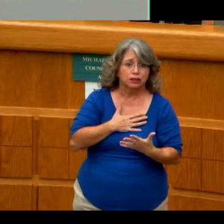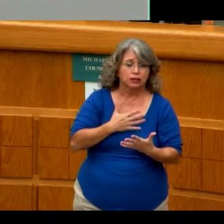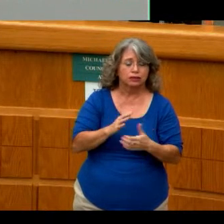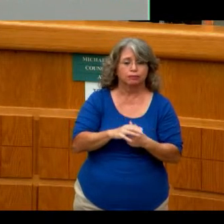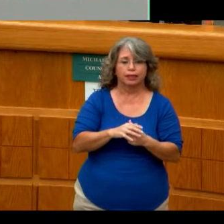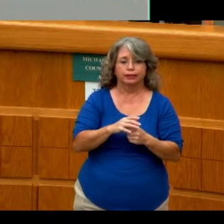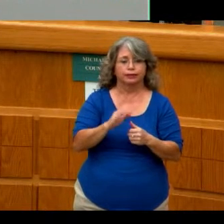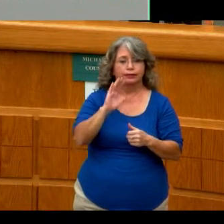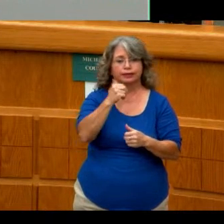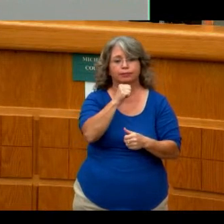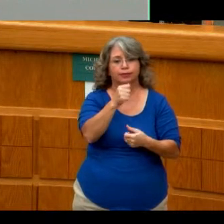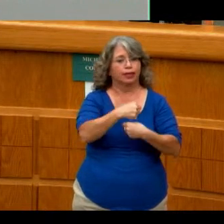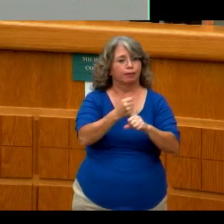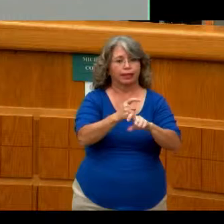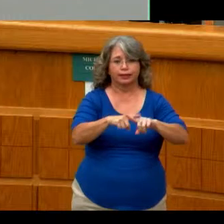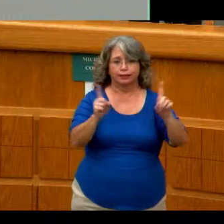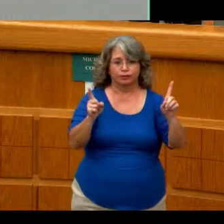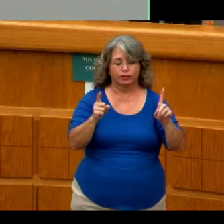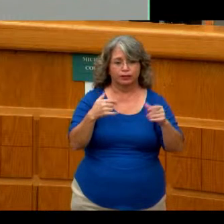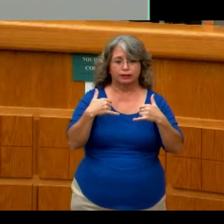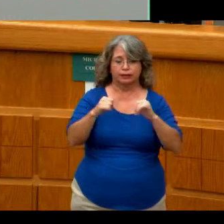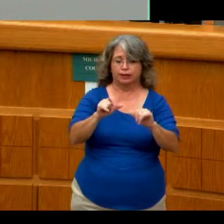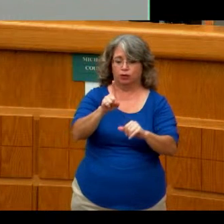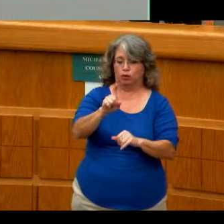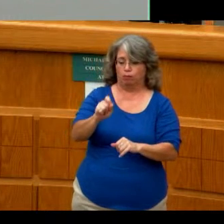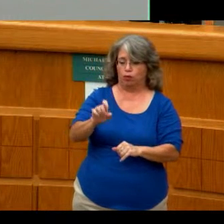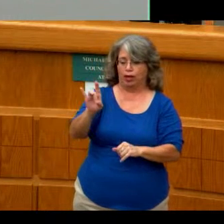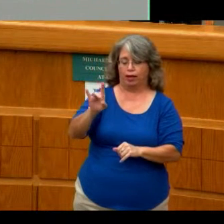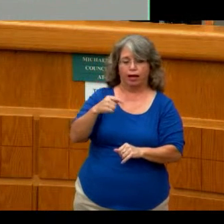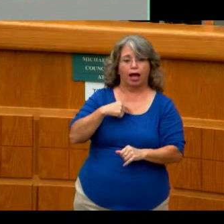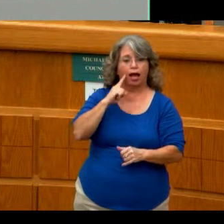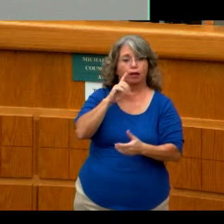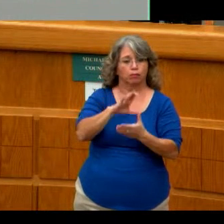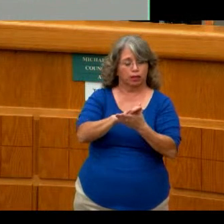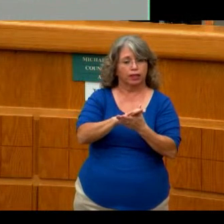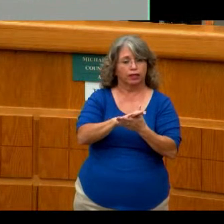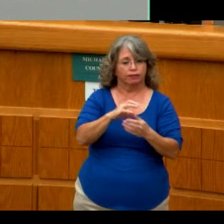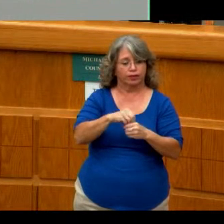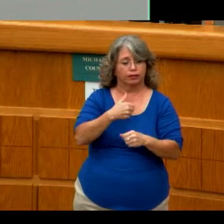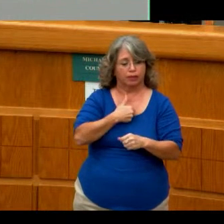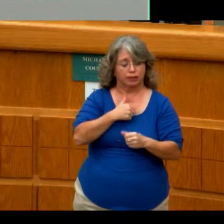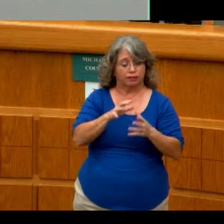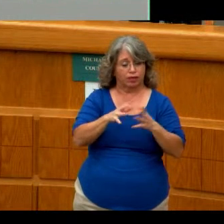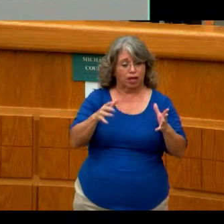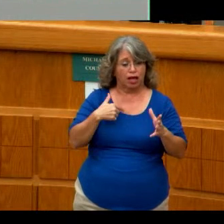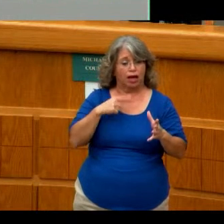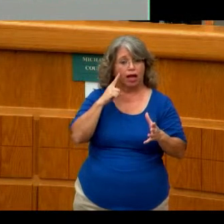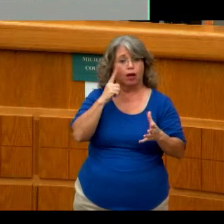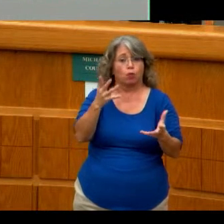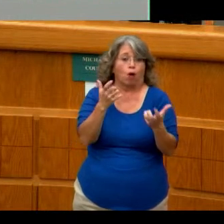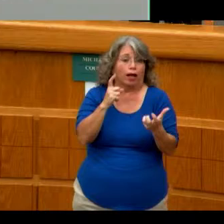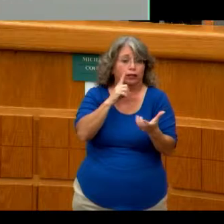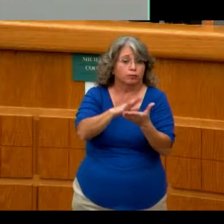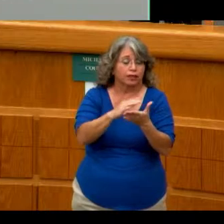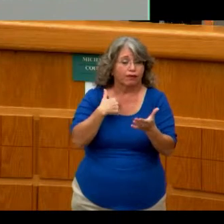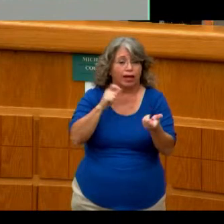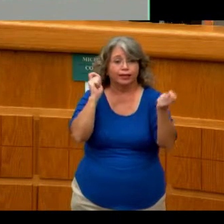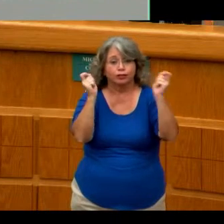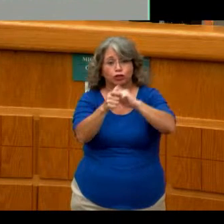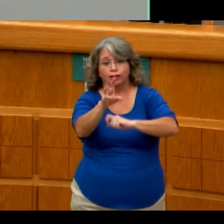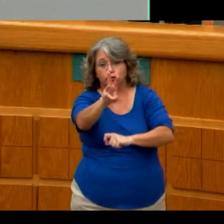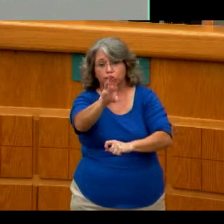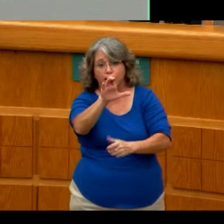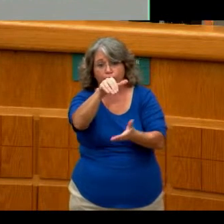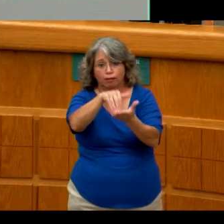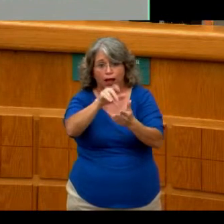very impassioned speech last week on this. It didn't make any difference. We're still at 1.8. So I believe in myself a lot, and